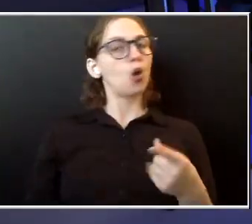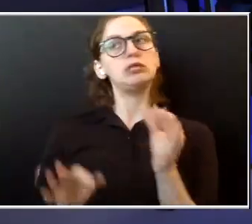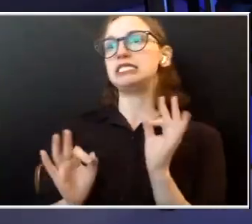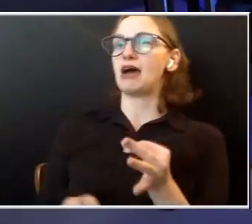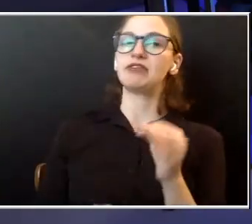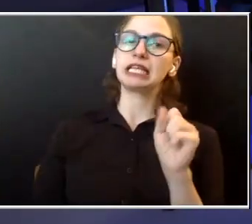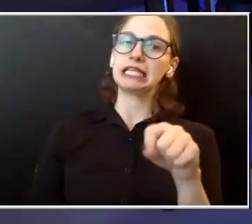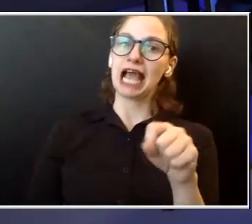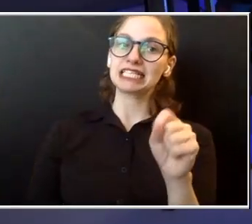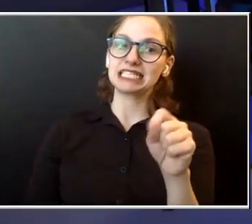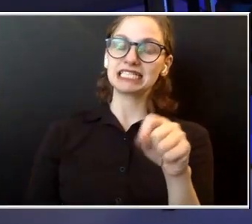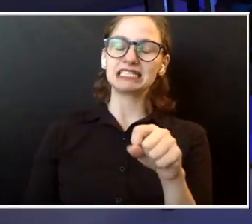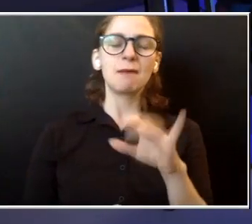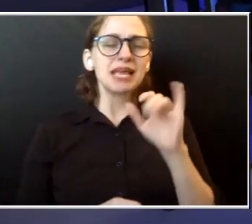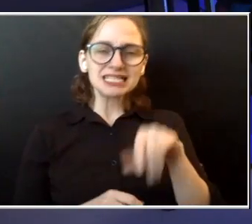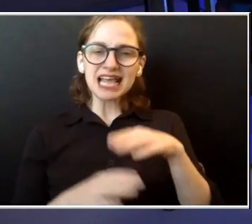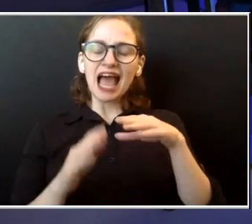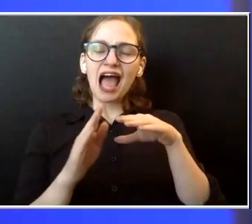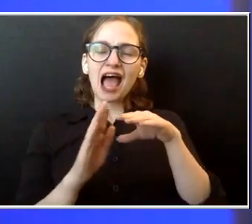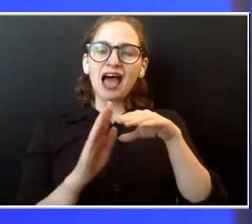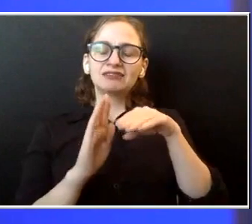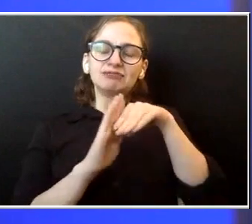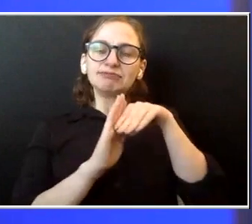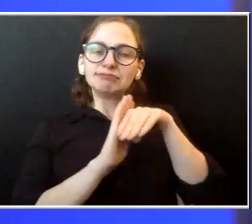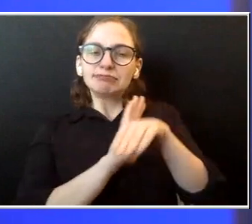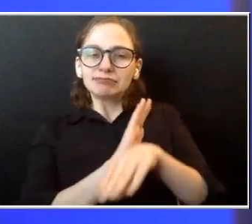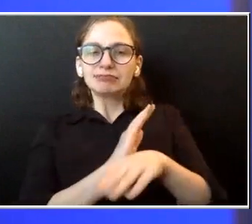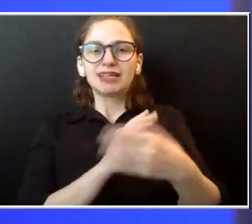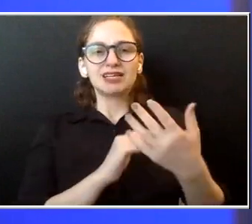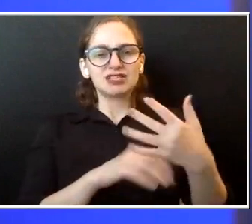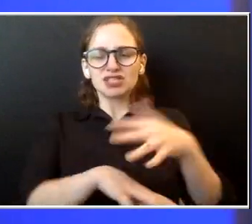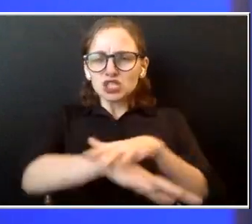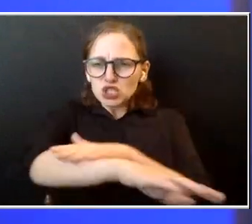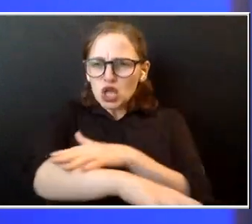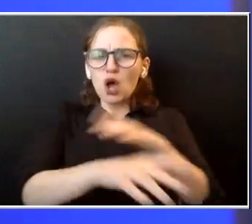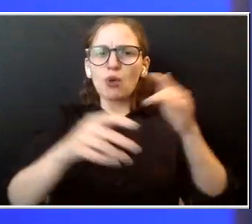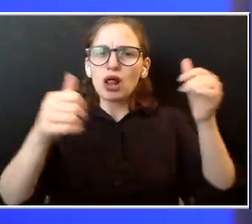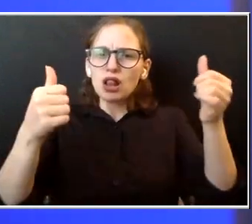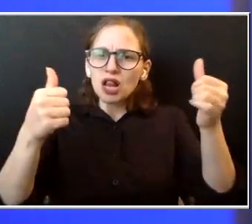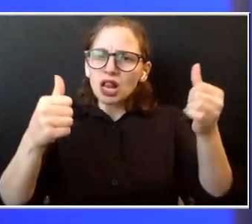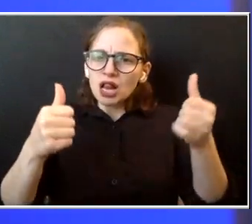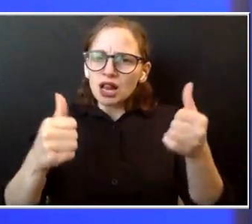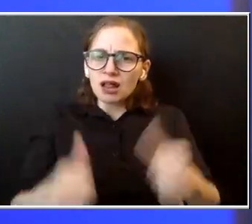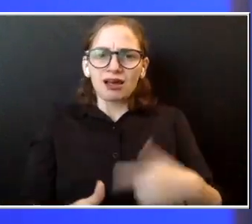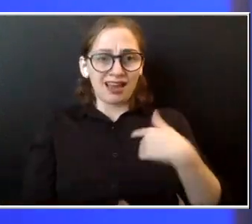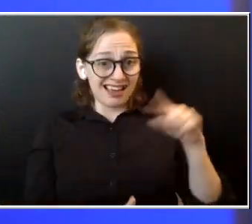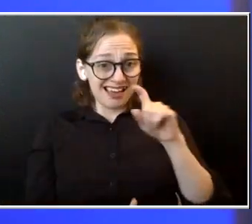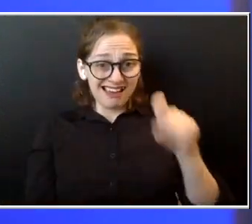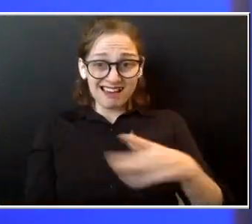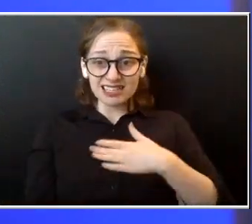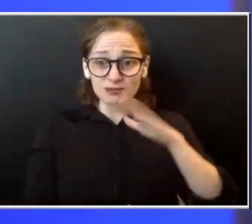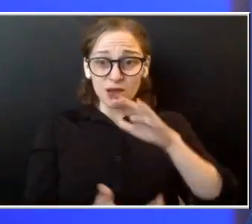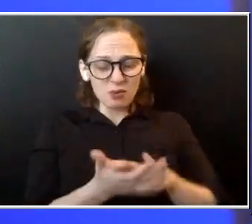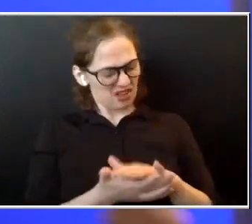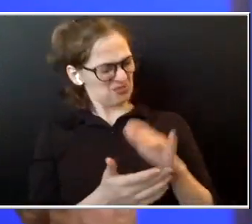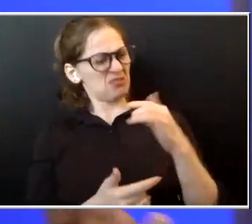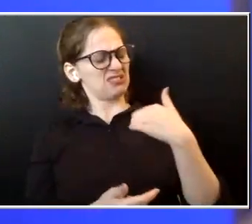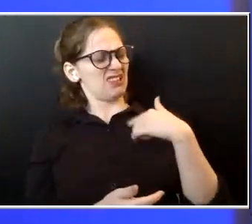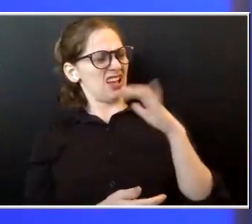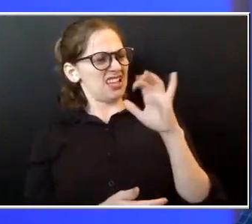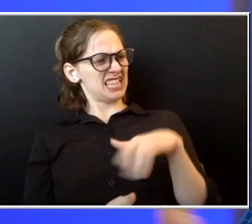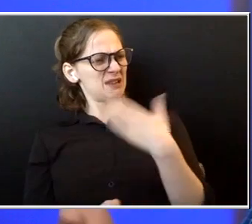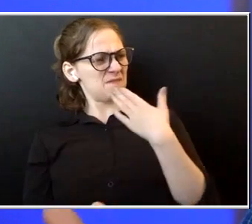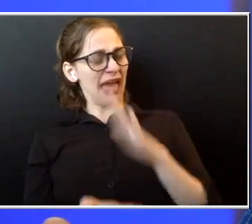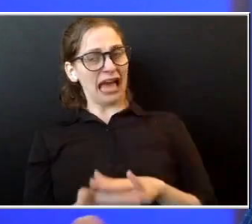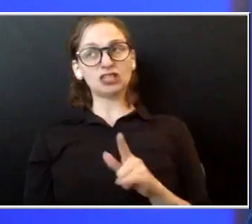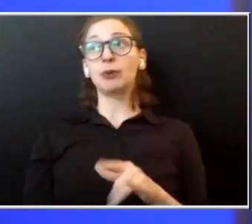It's crazy. I asked my wife, was I that bad? She goes, yeah, you were bad. And I go, wow.